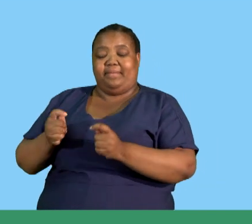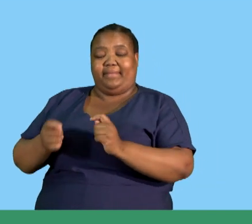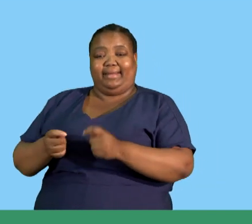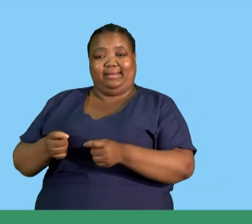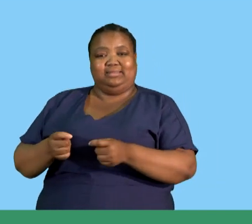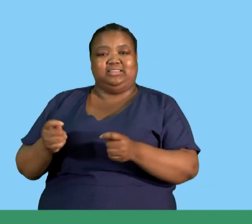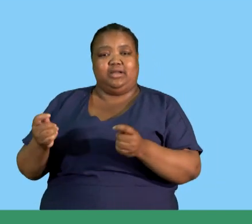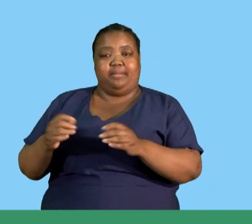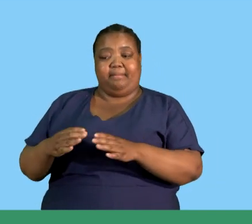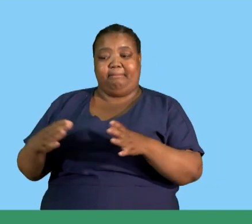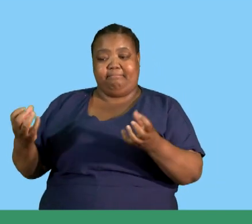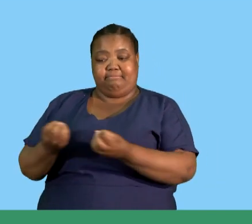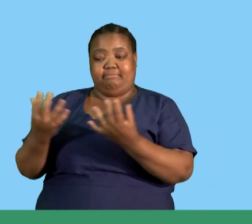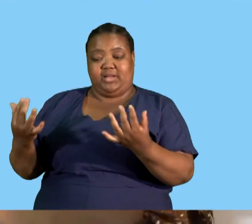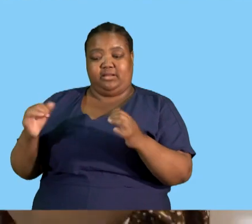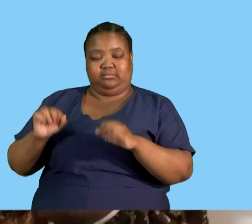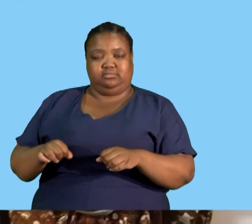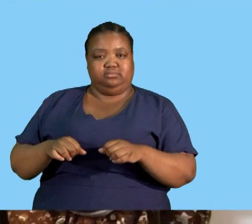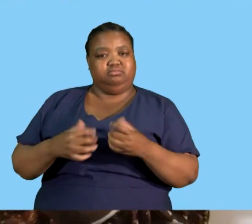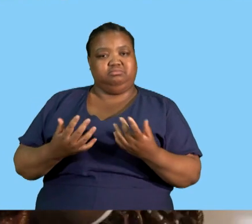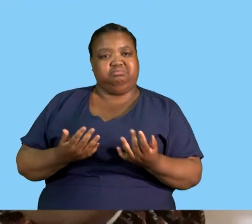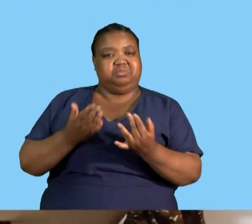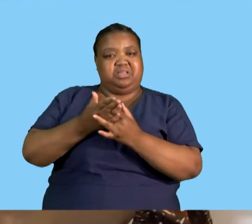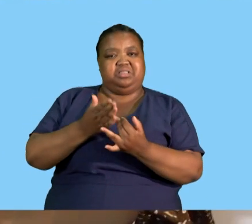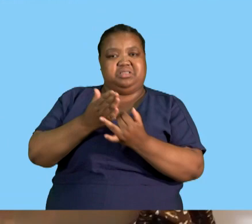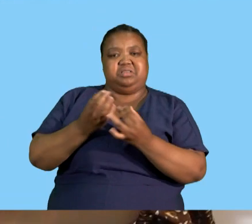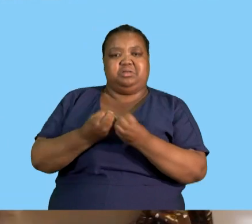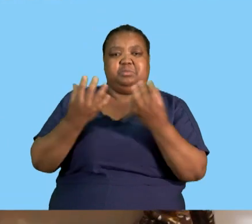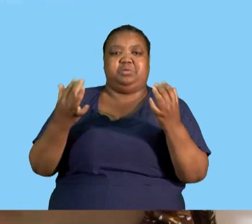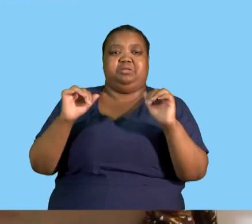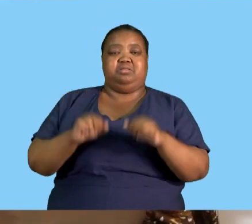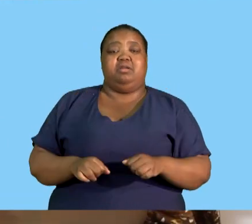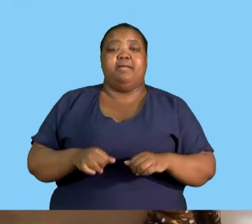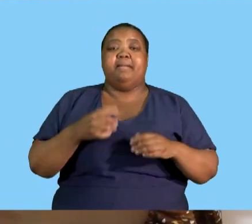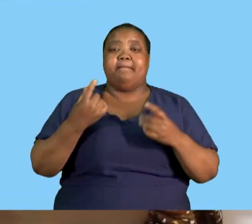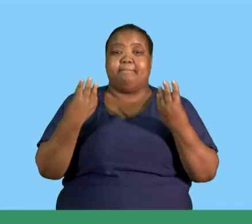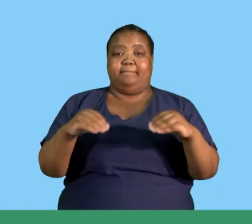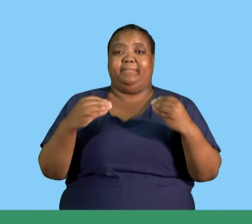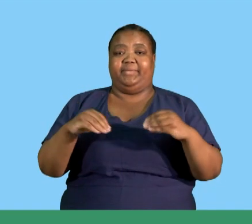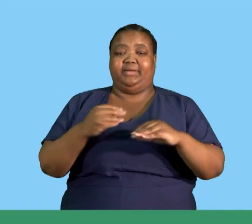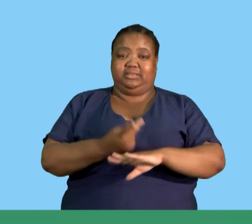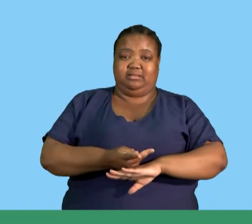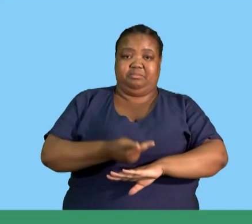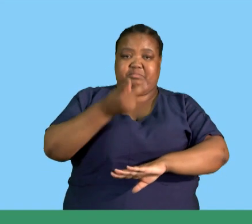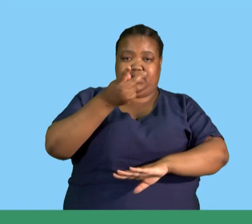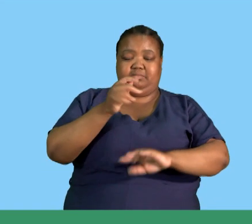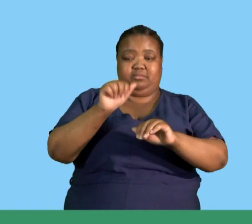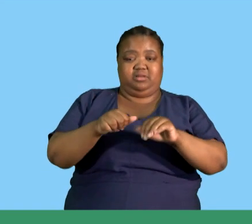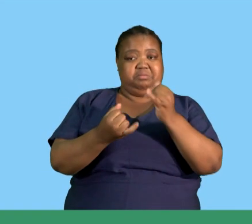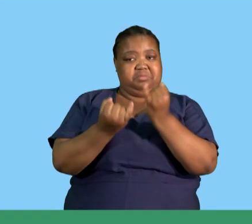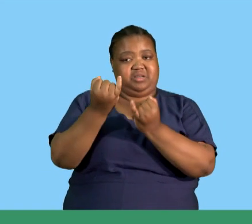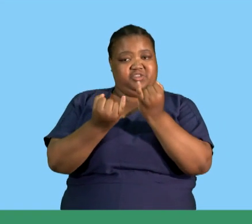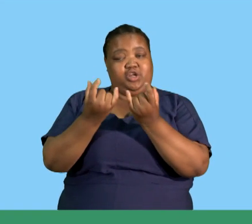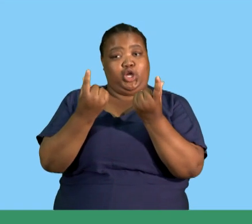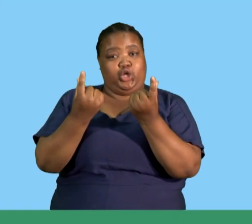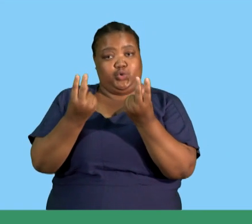enter the market because it's a big pie for everyone to eat on. Right. If the business is highly profitable,